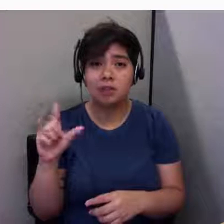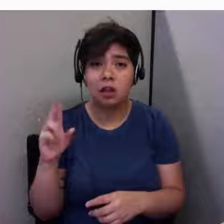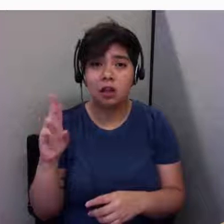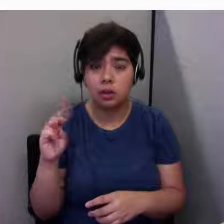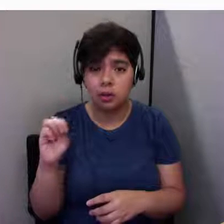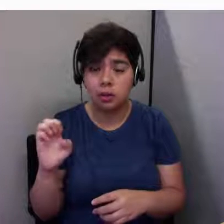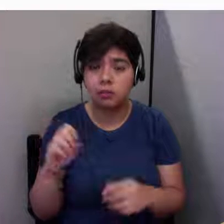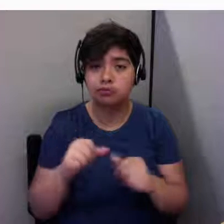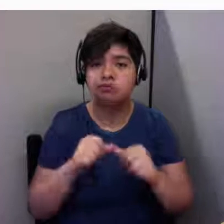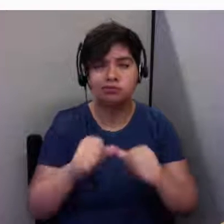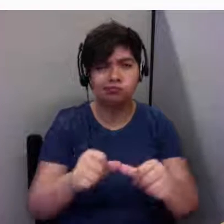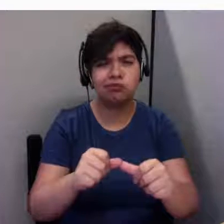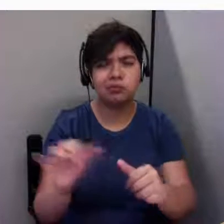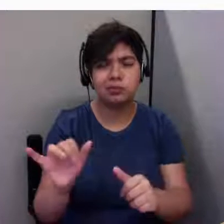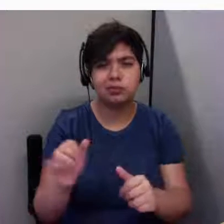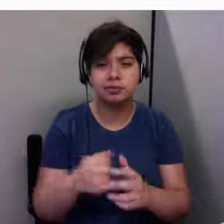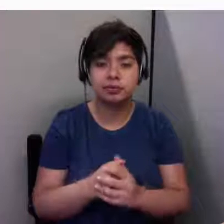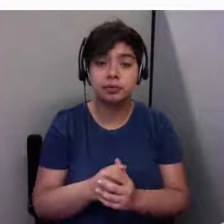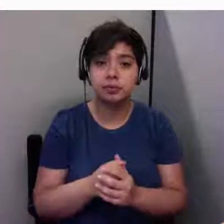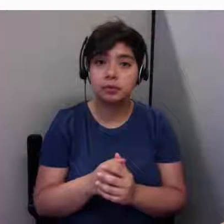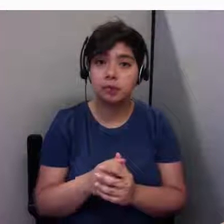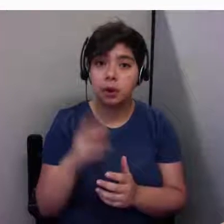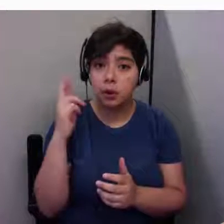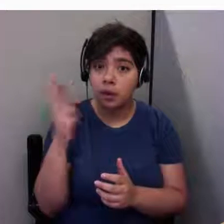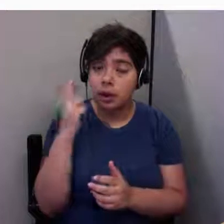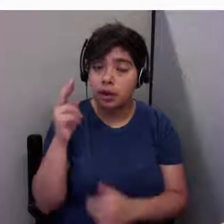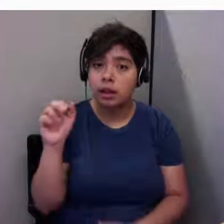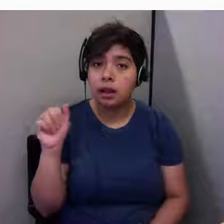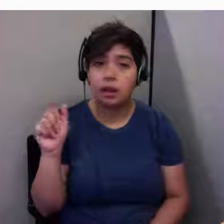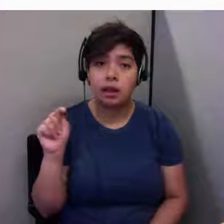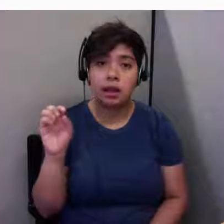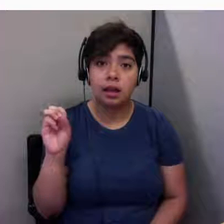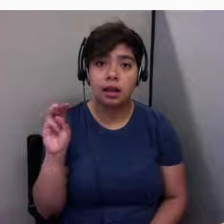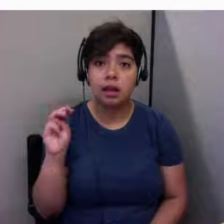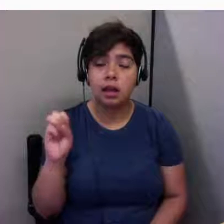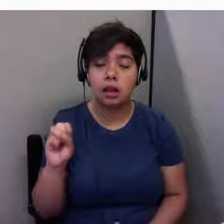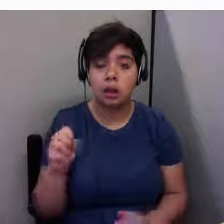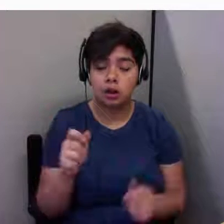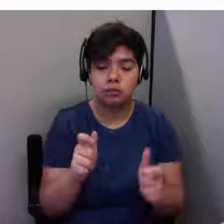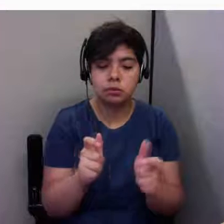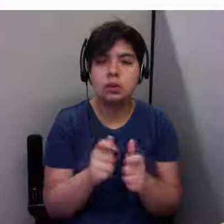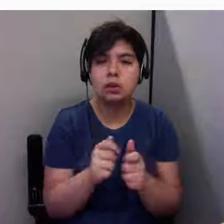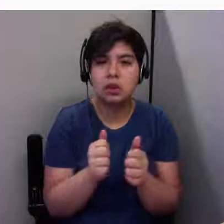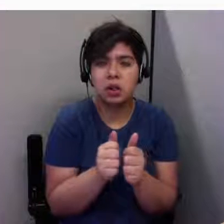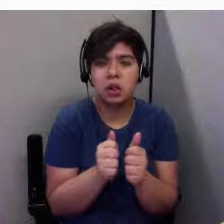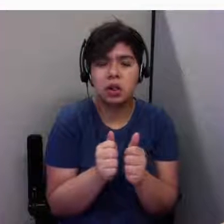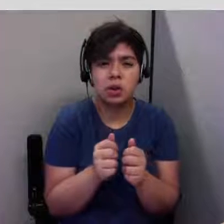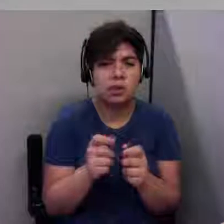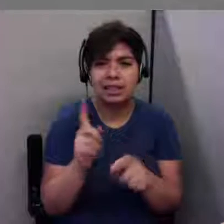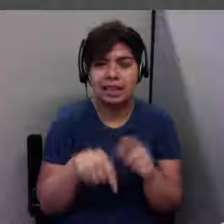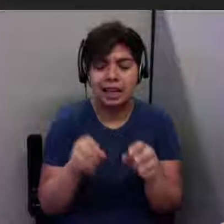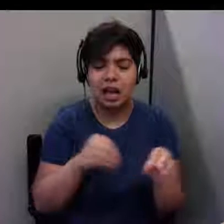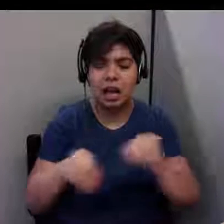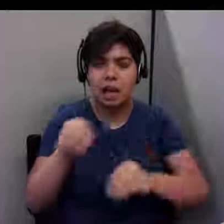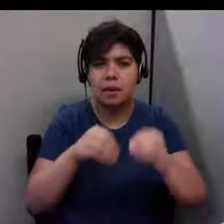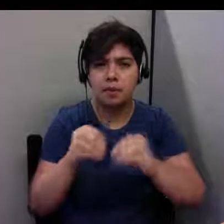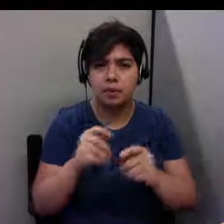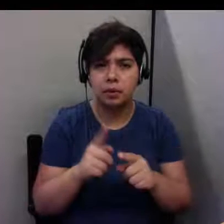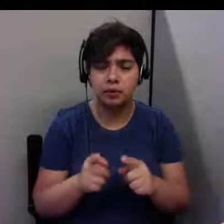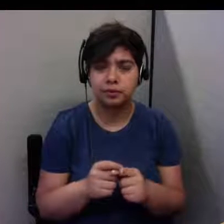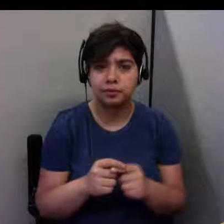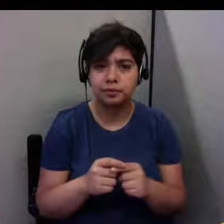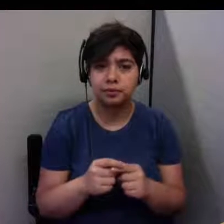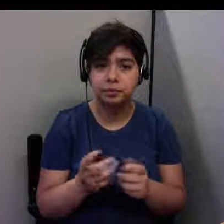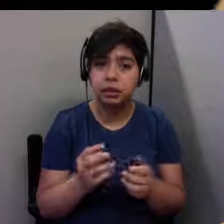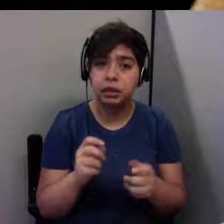atoms in a solid object are packed closely together so they do not move around. A solid will change shape only